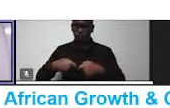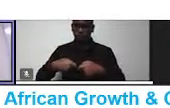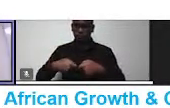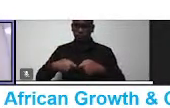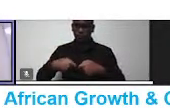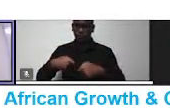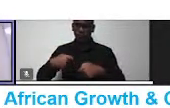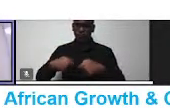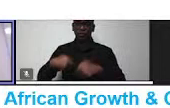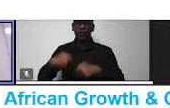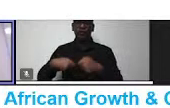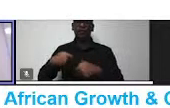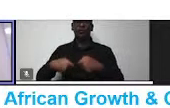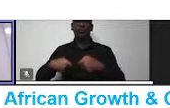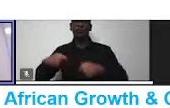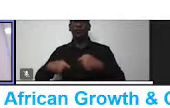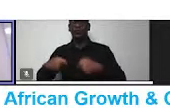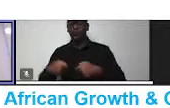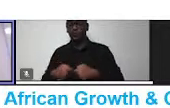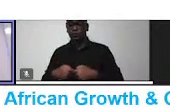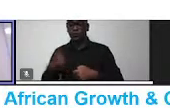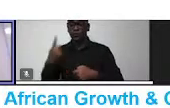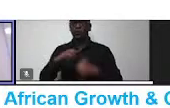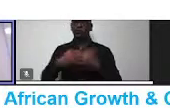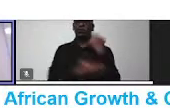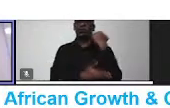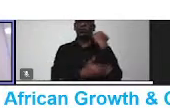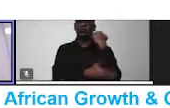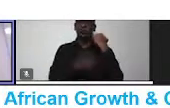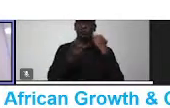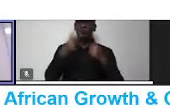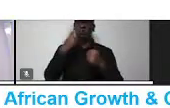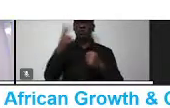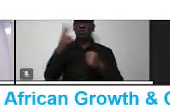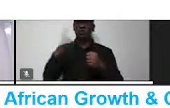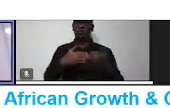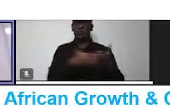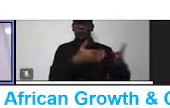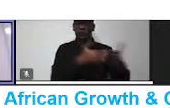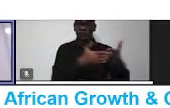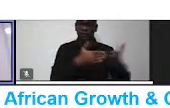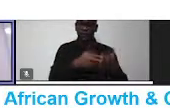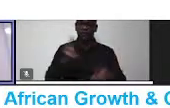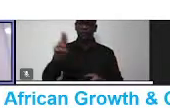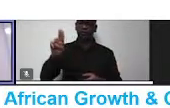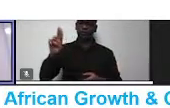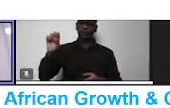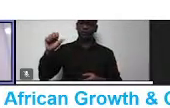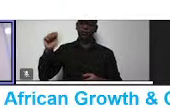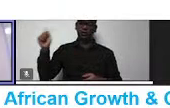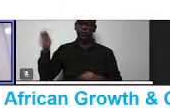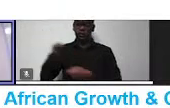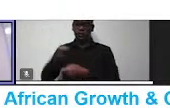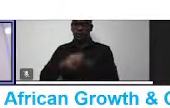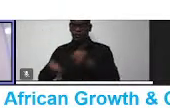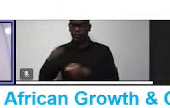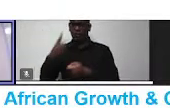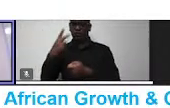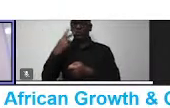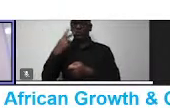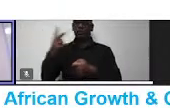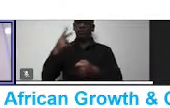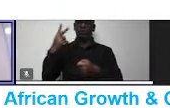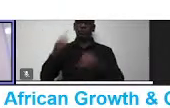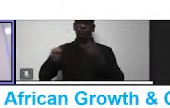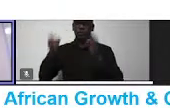market operations of a country, and they look at barriers to US trade. They look at the political situation, they look at poverty